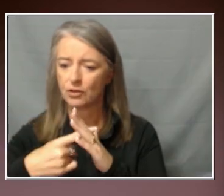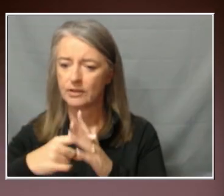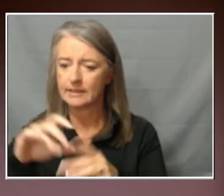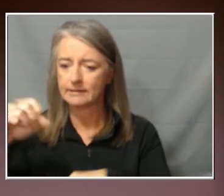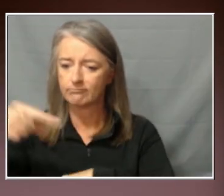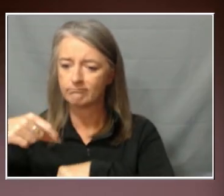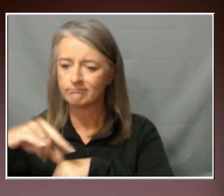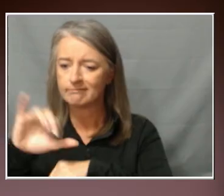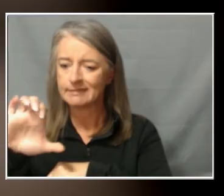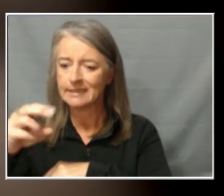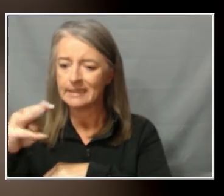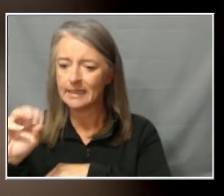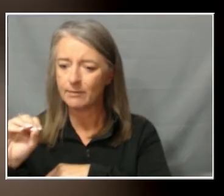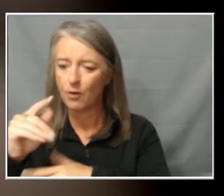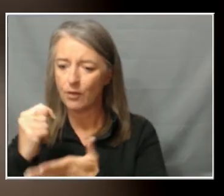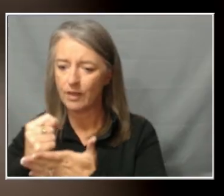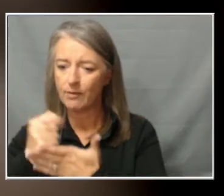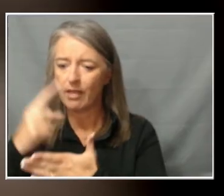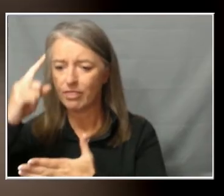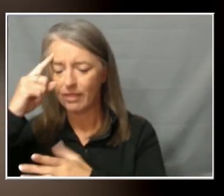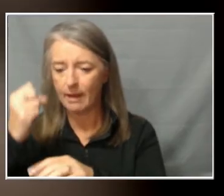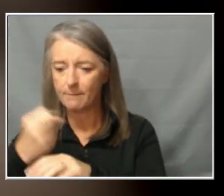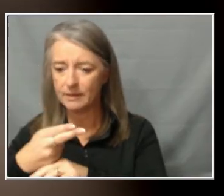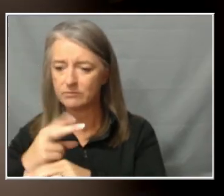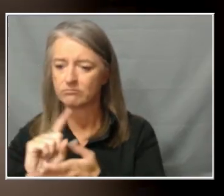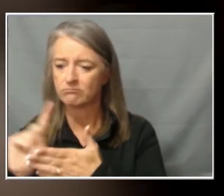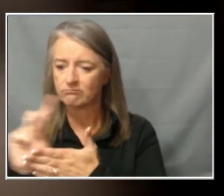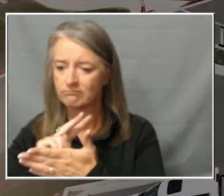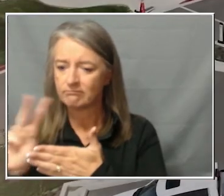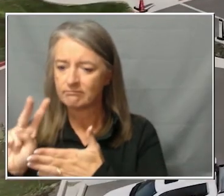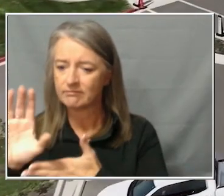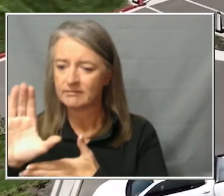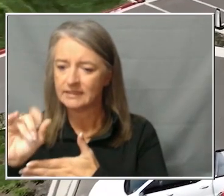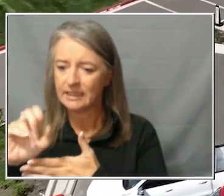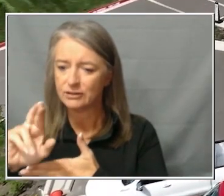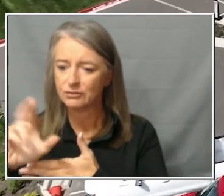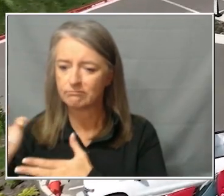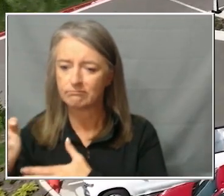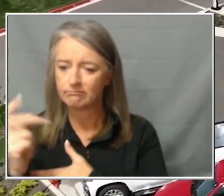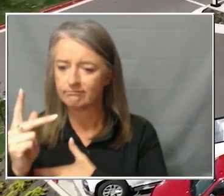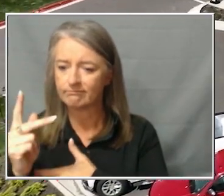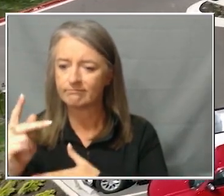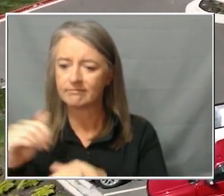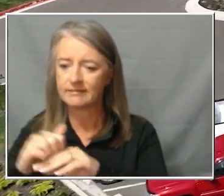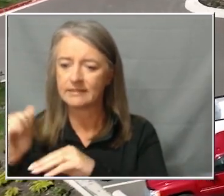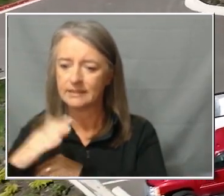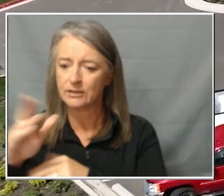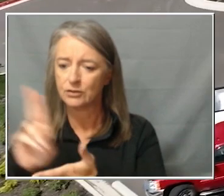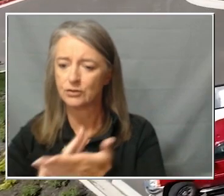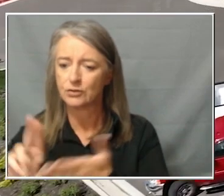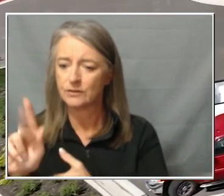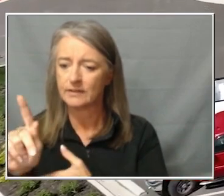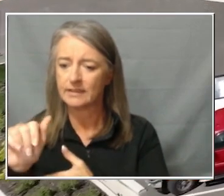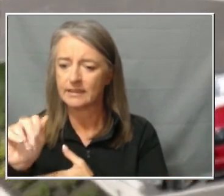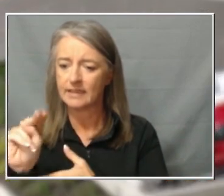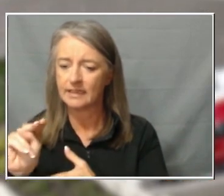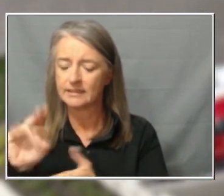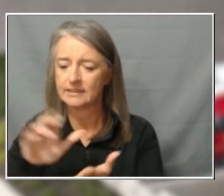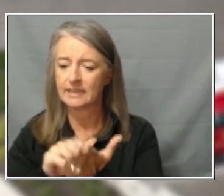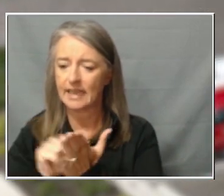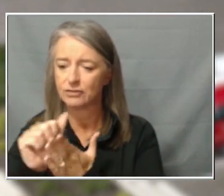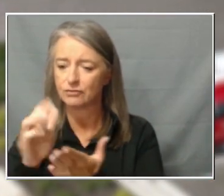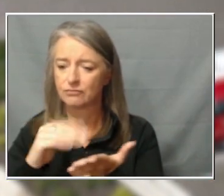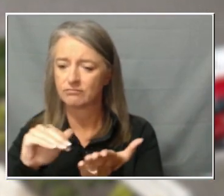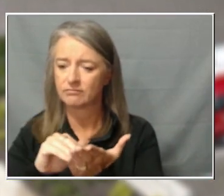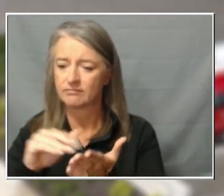Eric thought he had it beat, but within a matter of weeks, the cancer was back. He was sent to the University of Kansas Cancer Center into